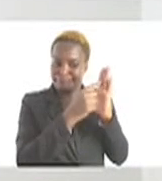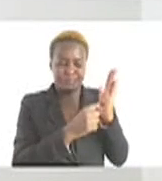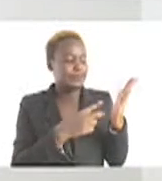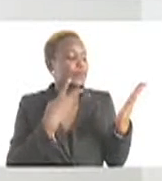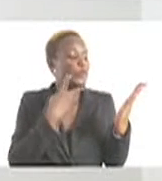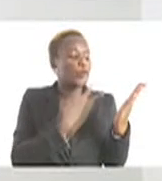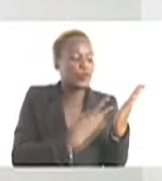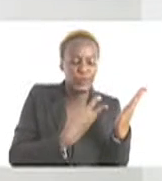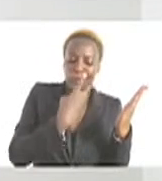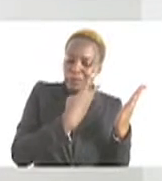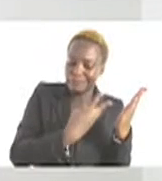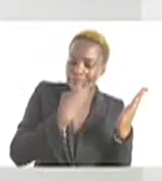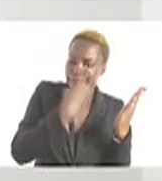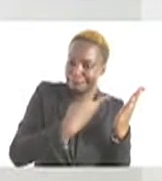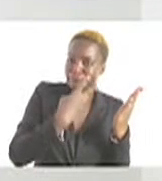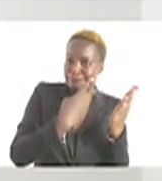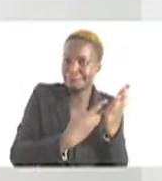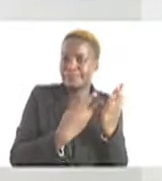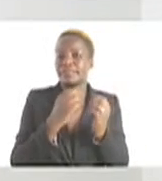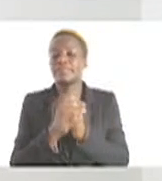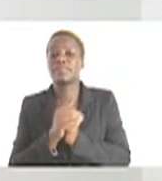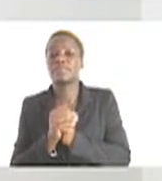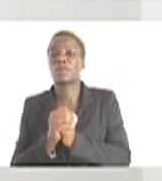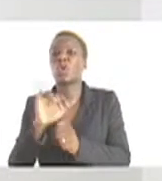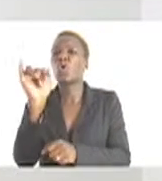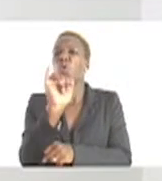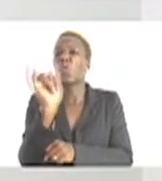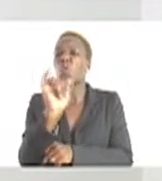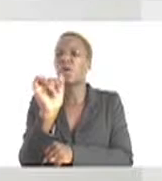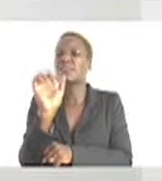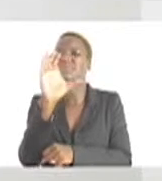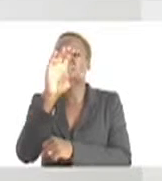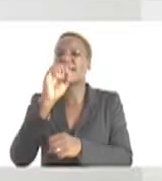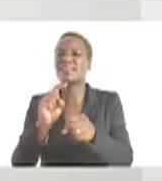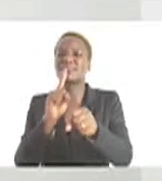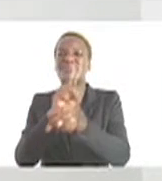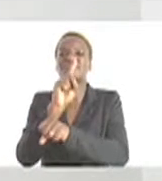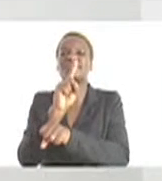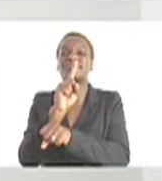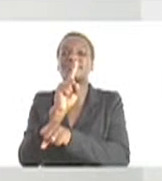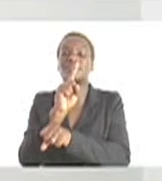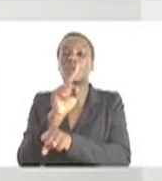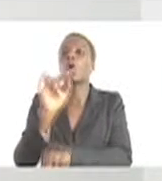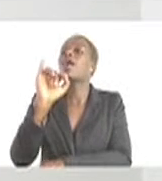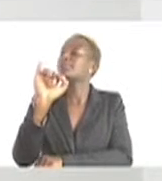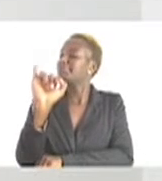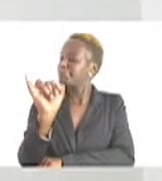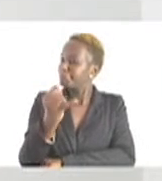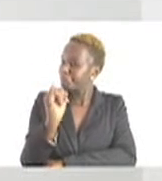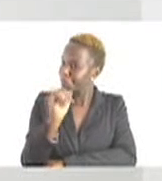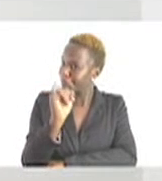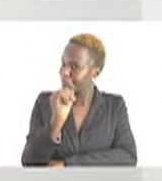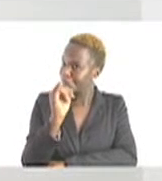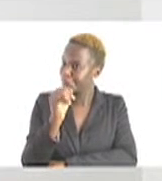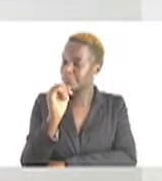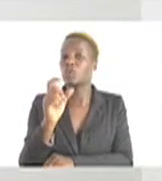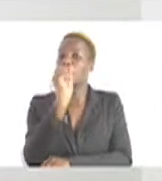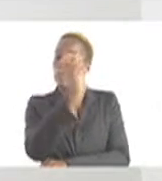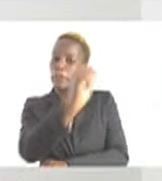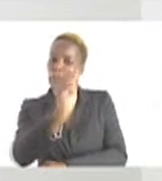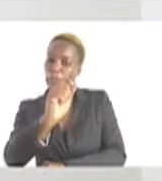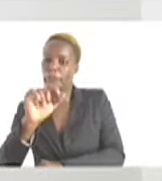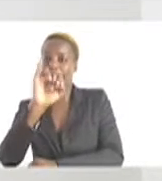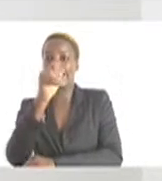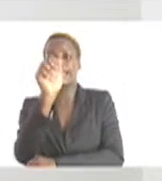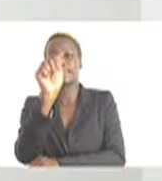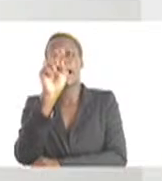answer the questions. So what do you think is the 1st month of the year? It's January, so you have to write January.